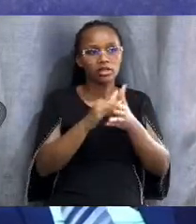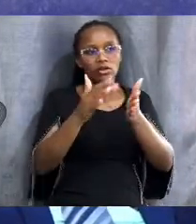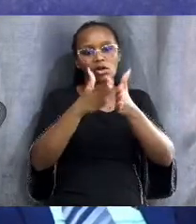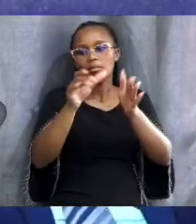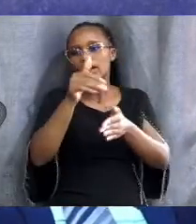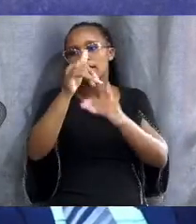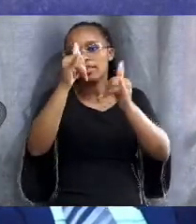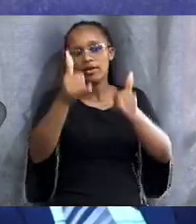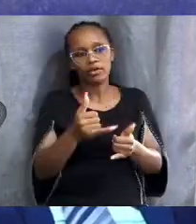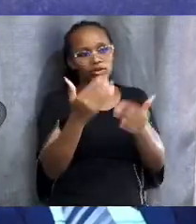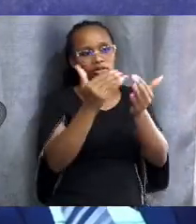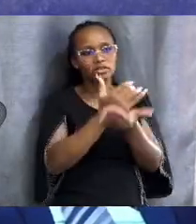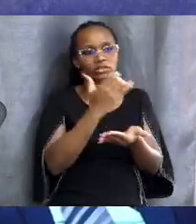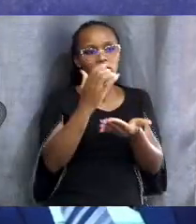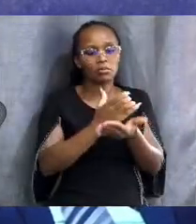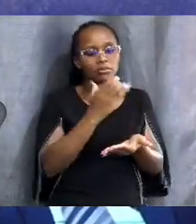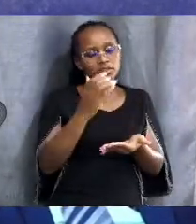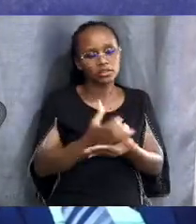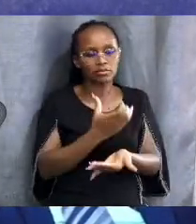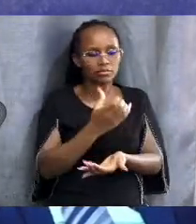ohiguraga chapter.